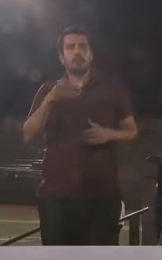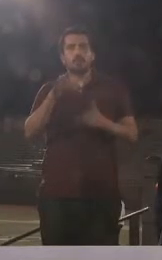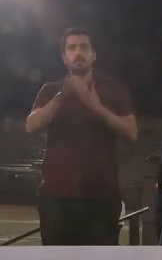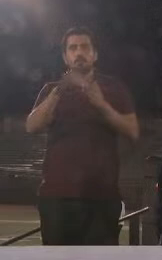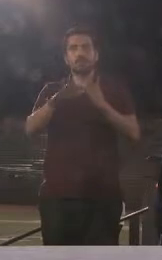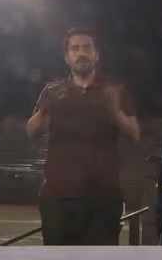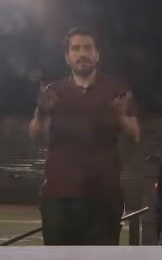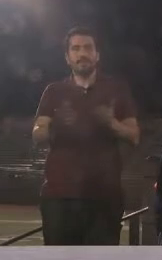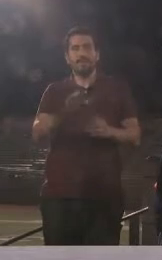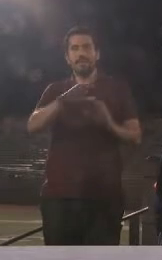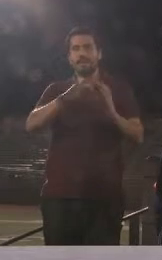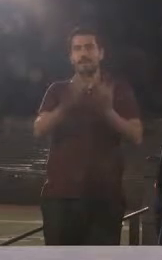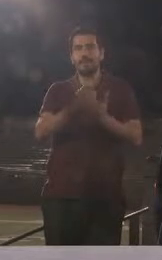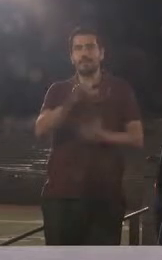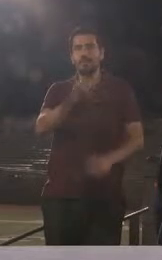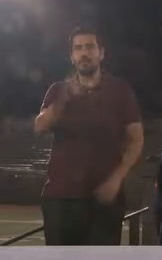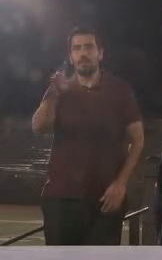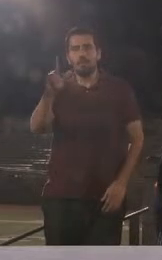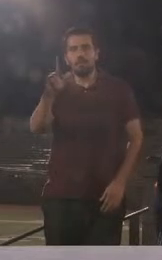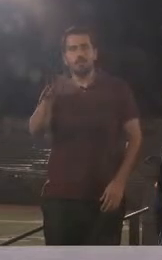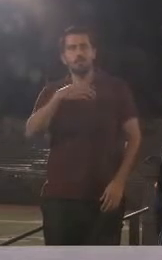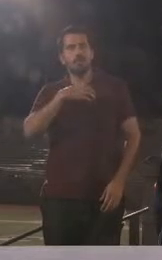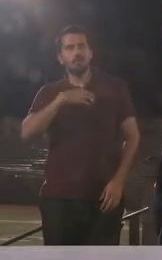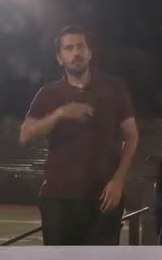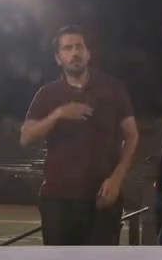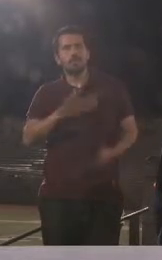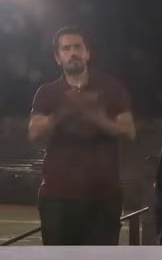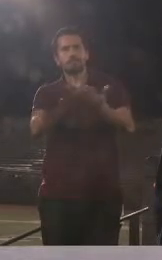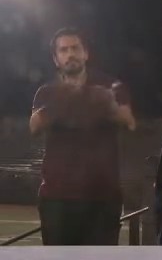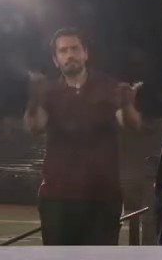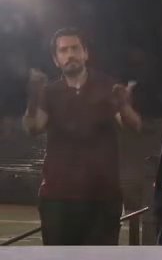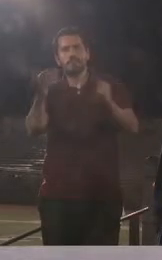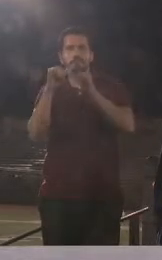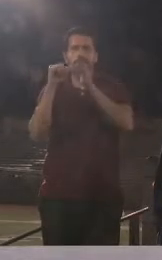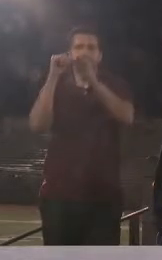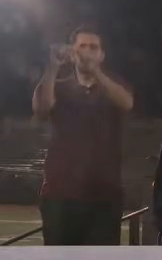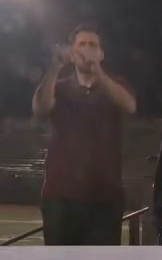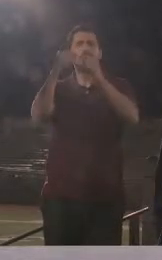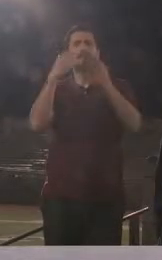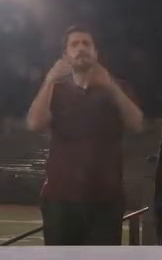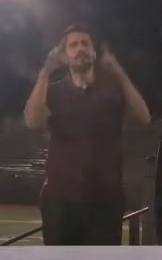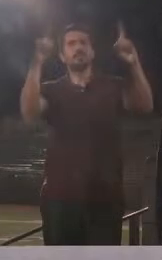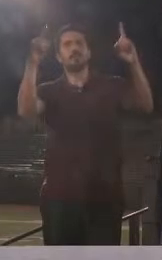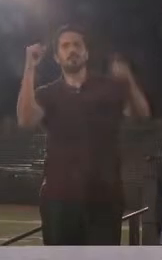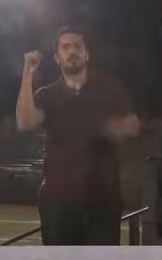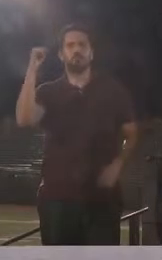of 2023 and wish you continued success. Go Owls!